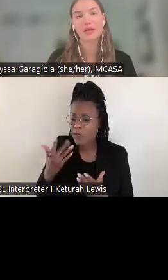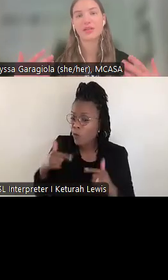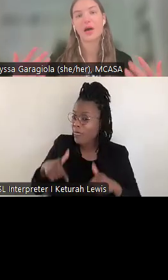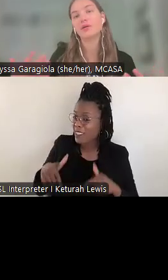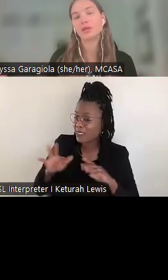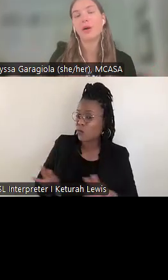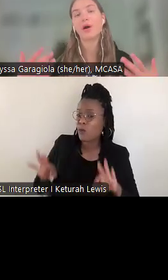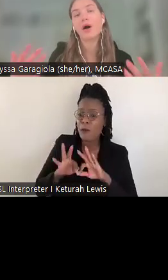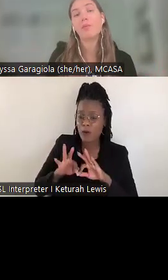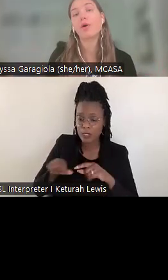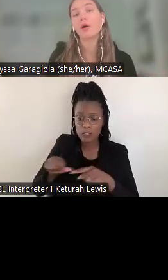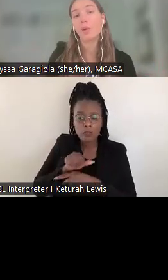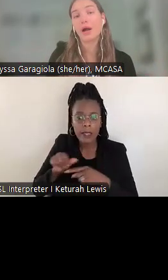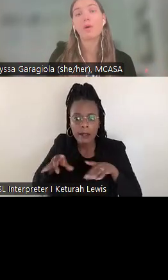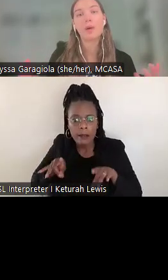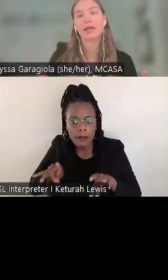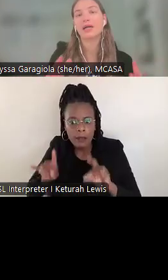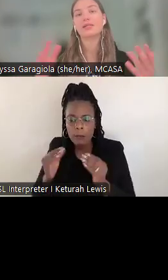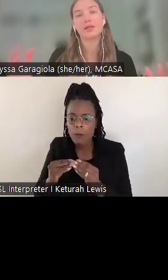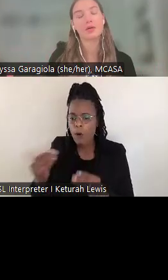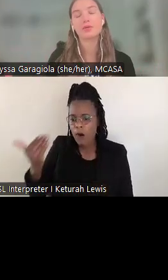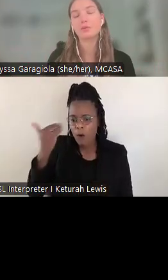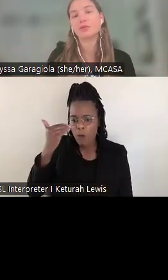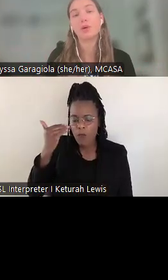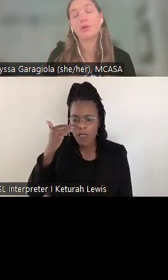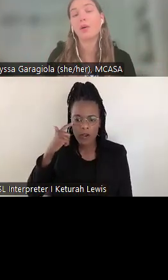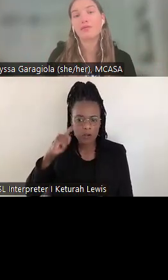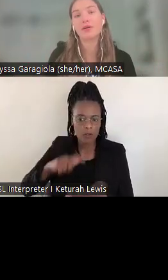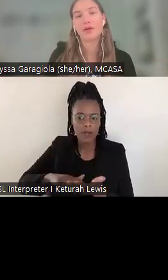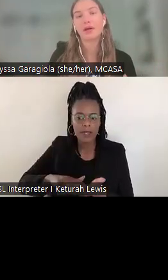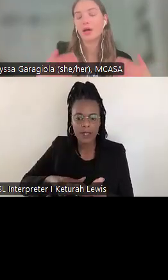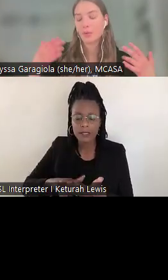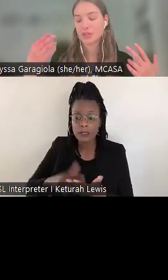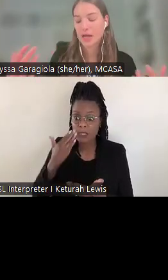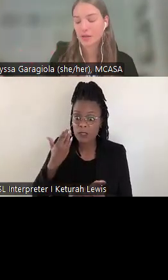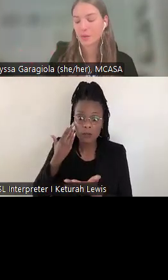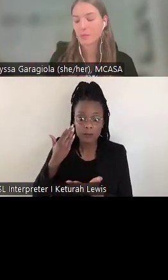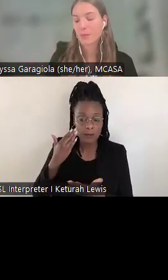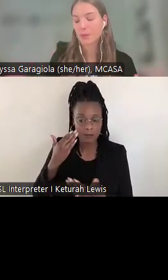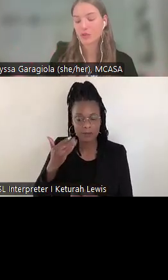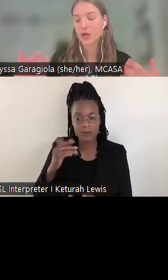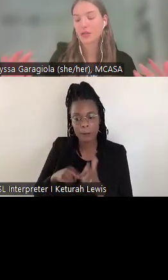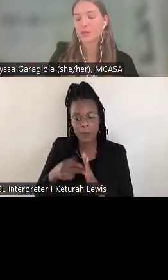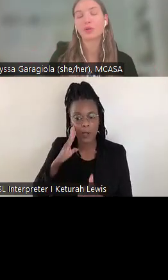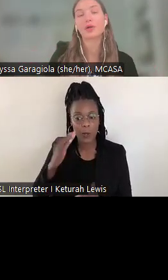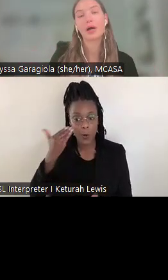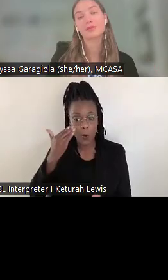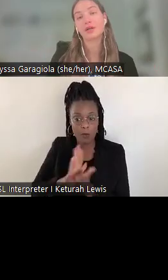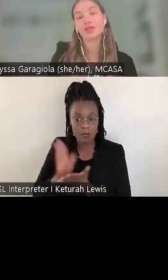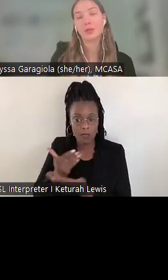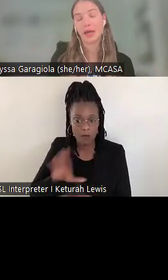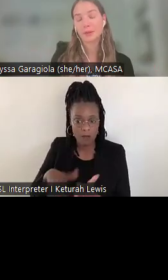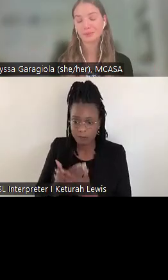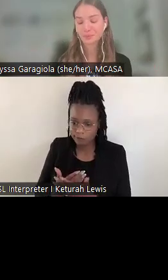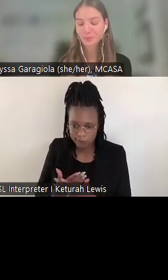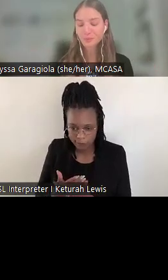this training, so that way you become more aware while recognizing, you won't know everything, but just, remember, just trying to learn as